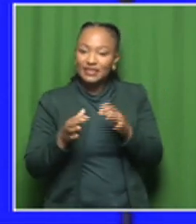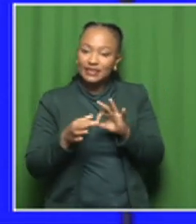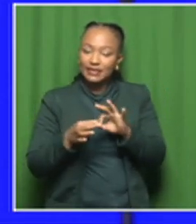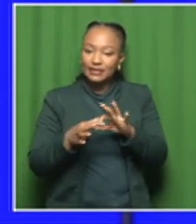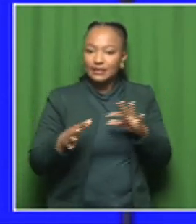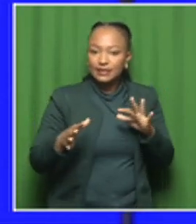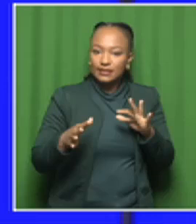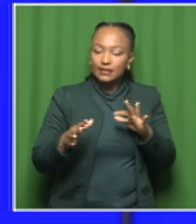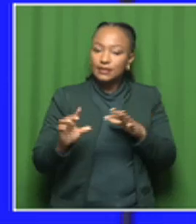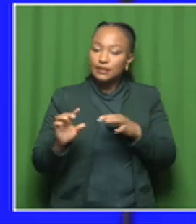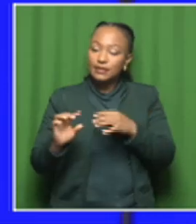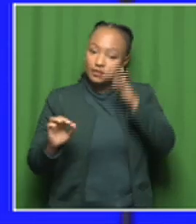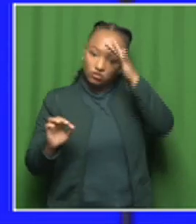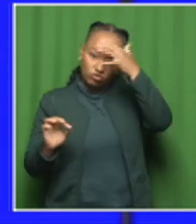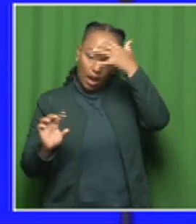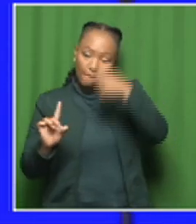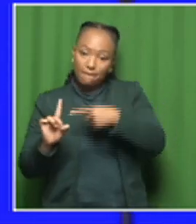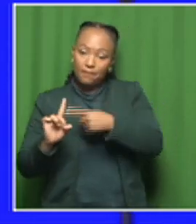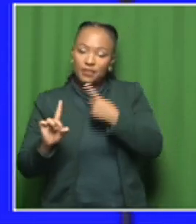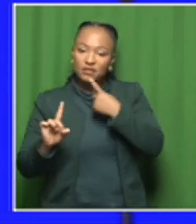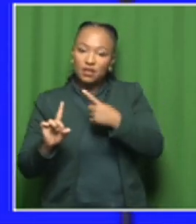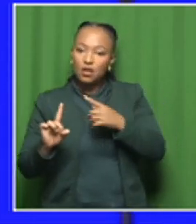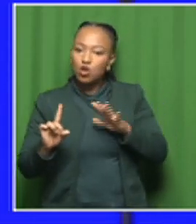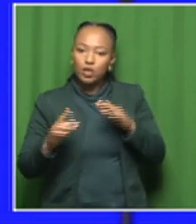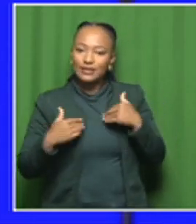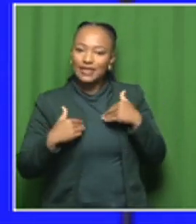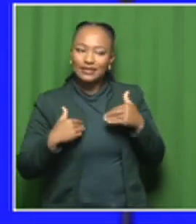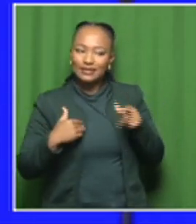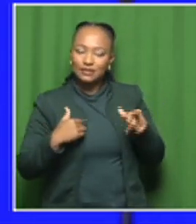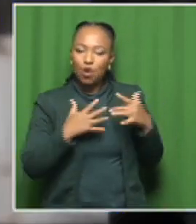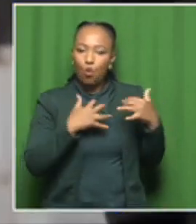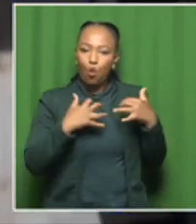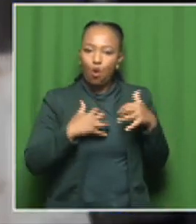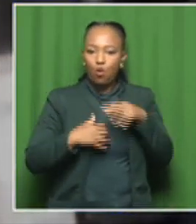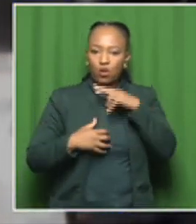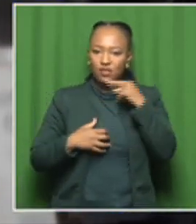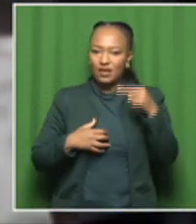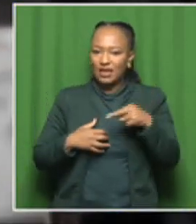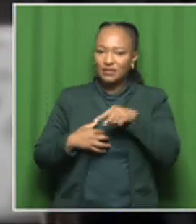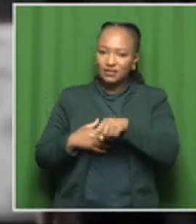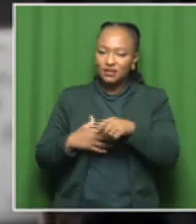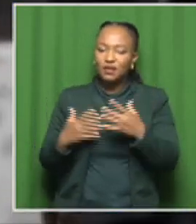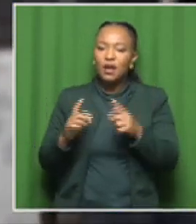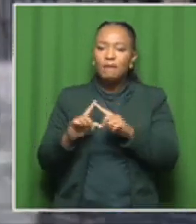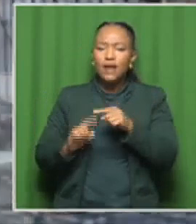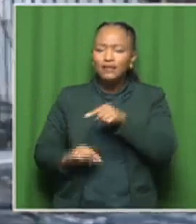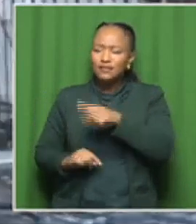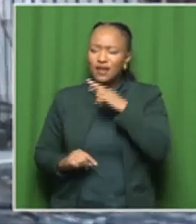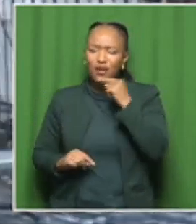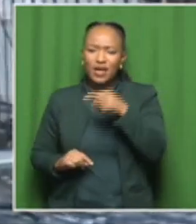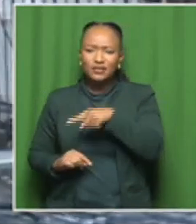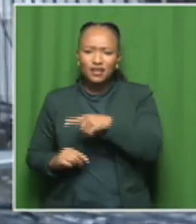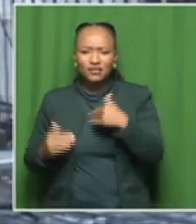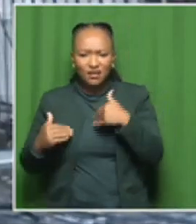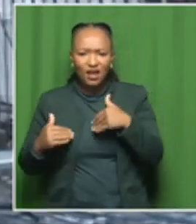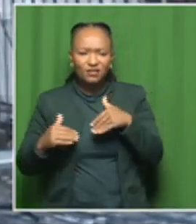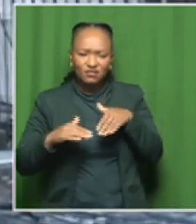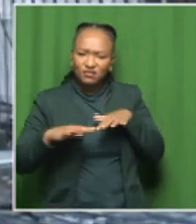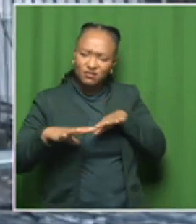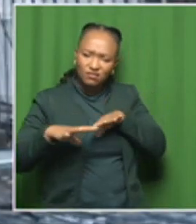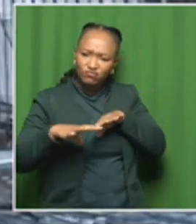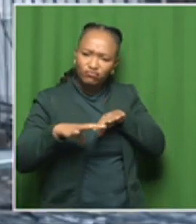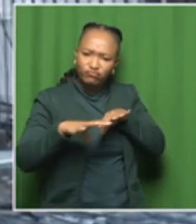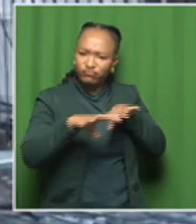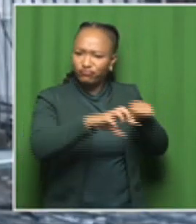Zelenskyy should have never started the war with Russia, despite the fact it was Moscow that launched the invasion on its neighbour.